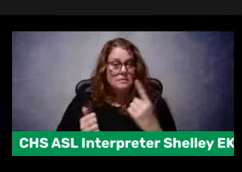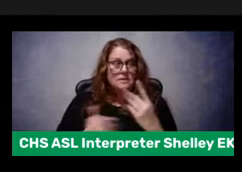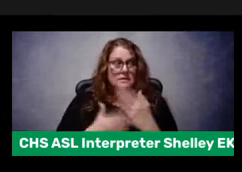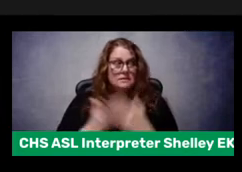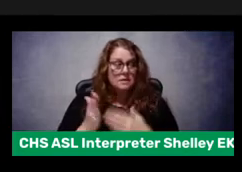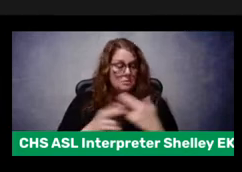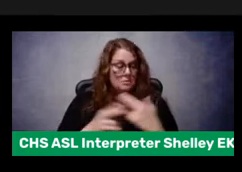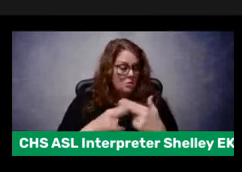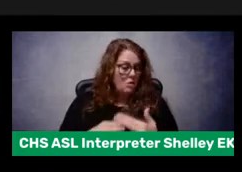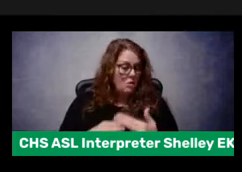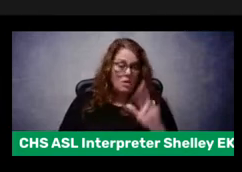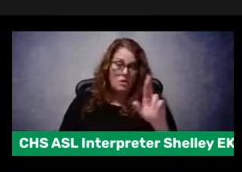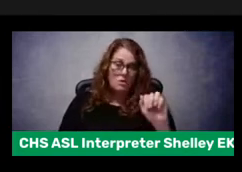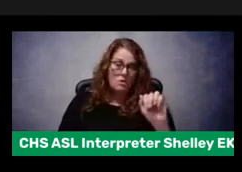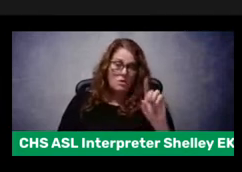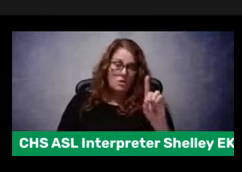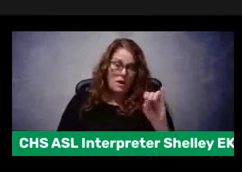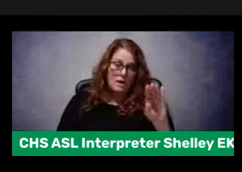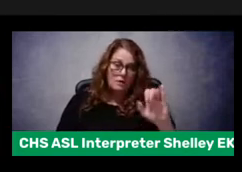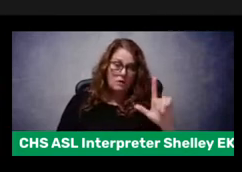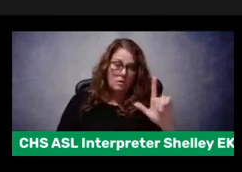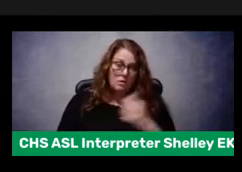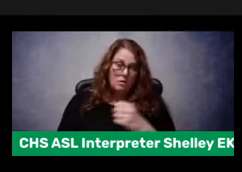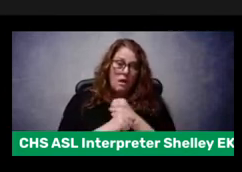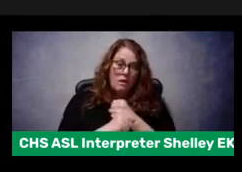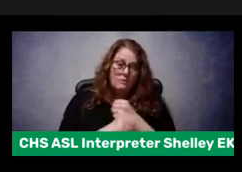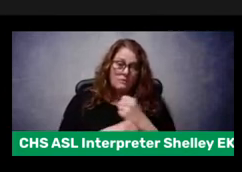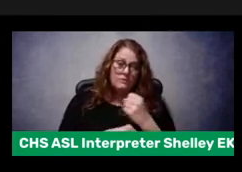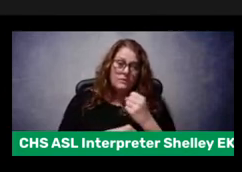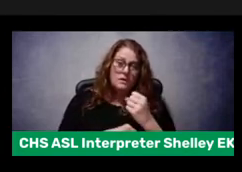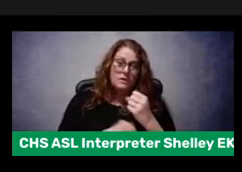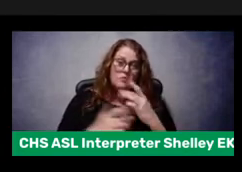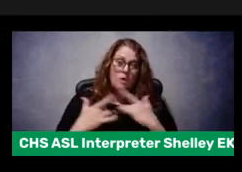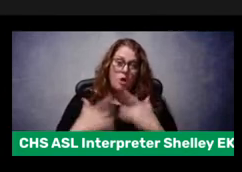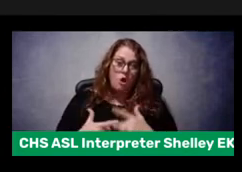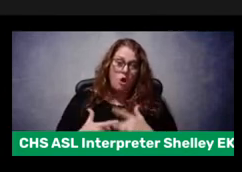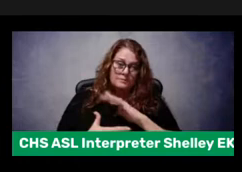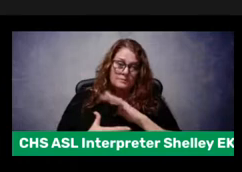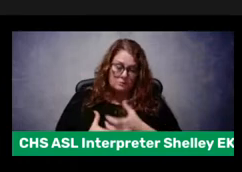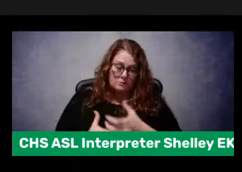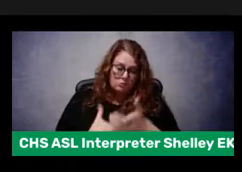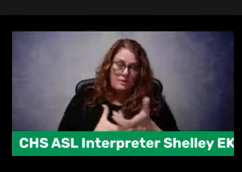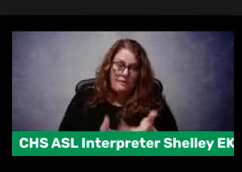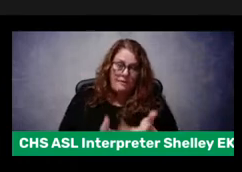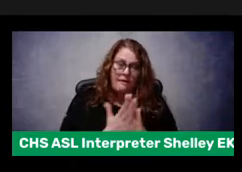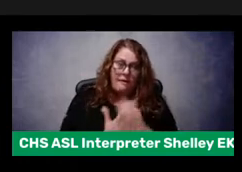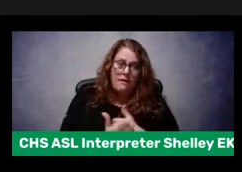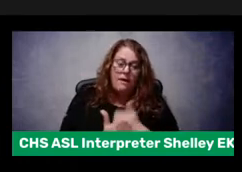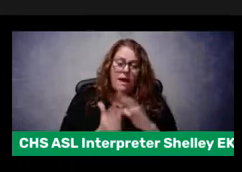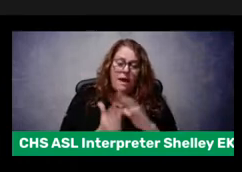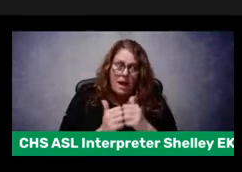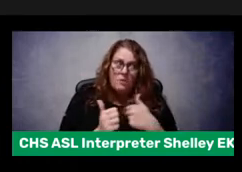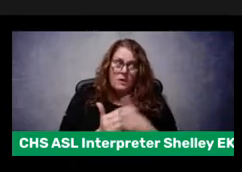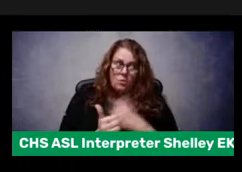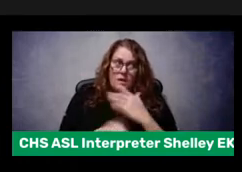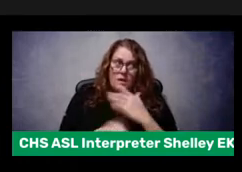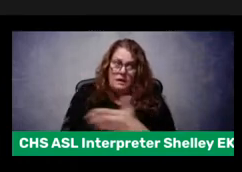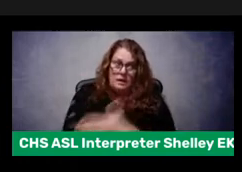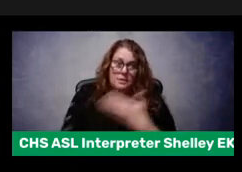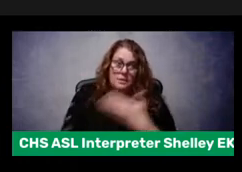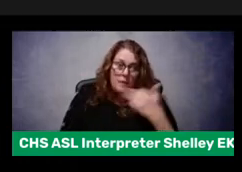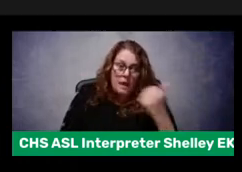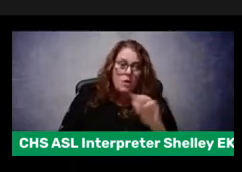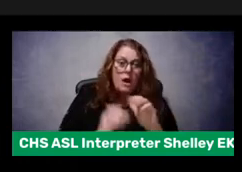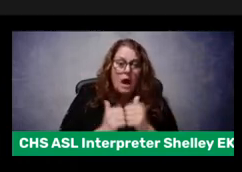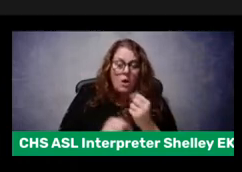call radical love. Really moving from the heart center and asking ourselves how can we be better, and how can